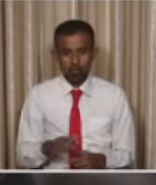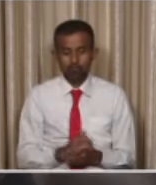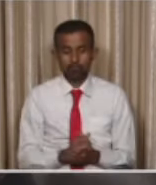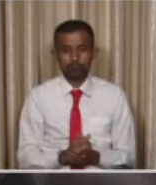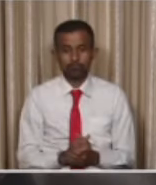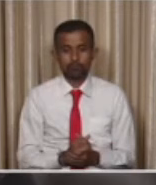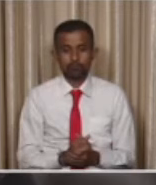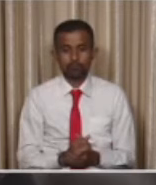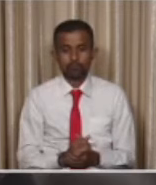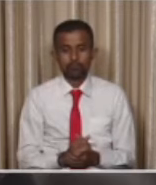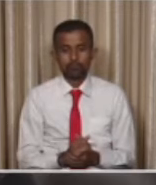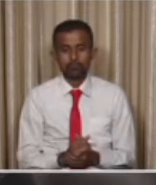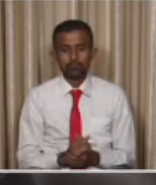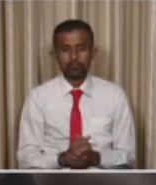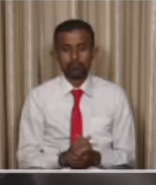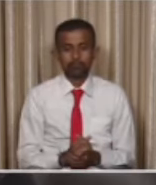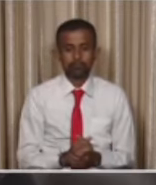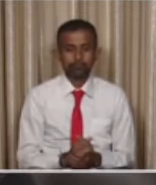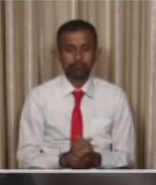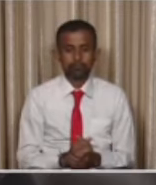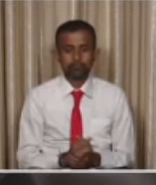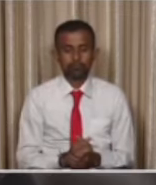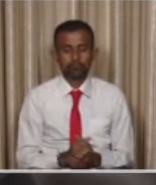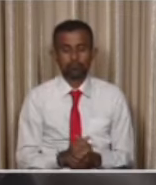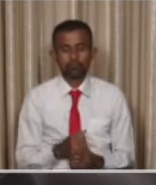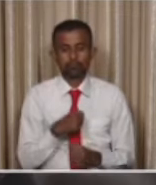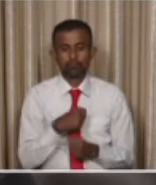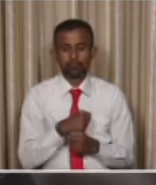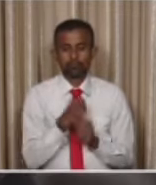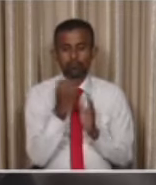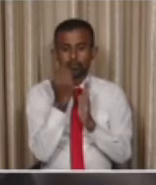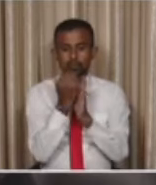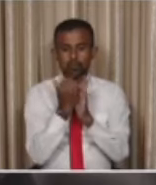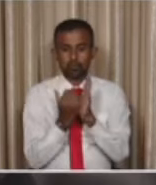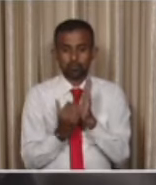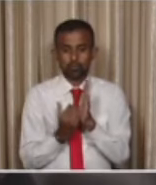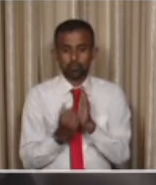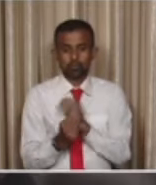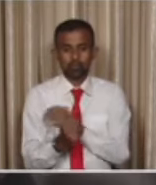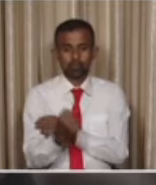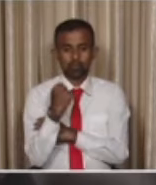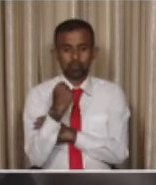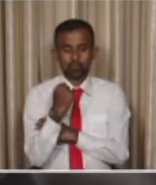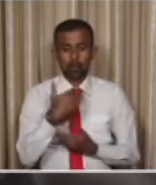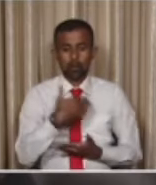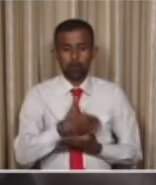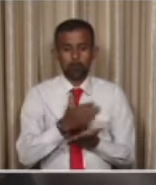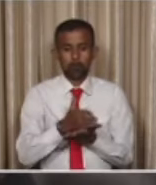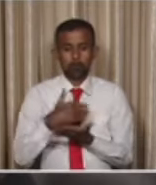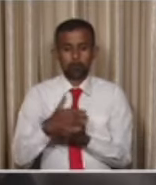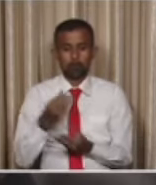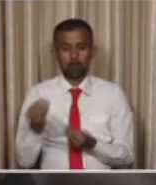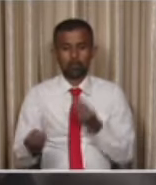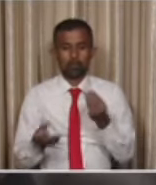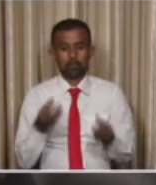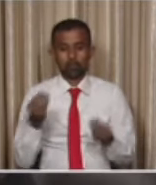devolution arrangements that we find in the Constitution today would be implemented, he started a